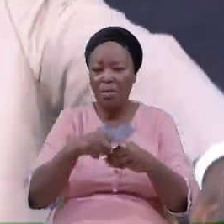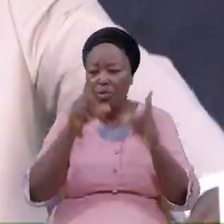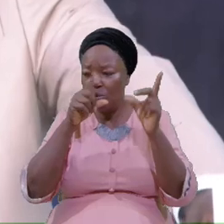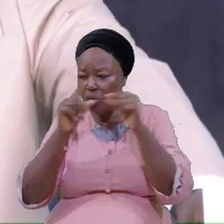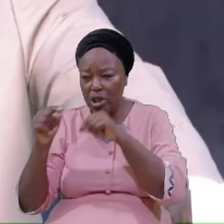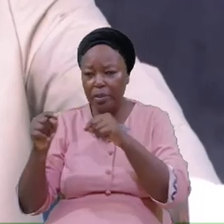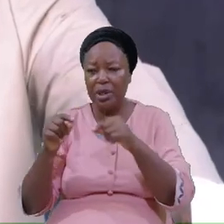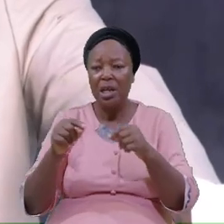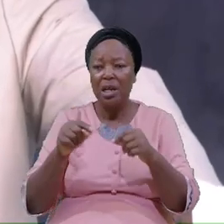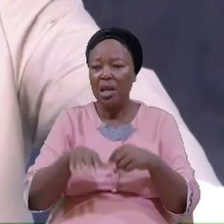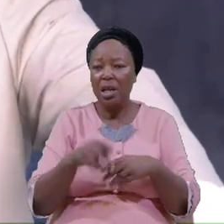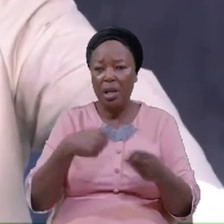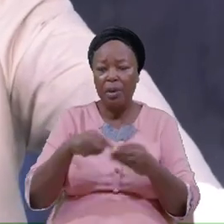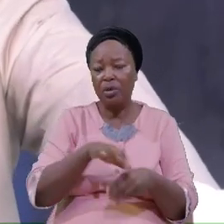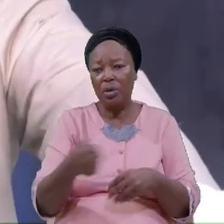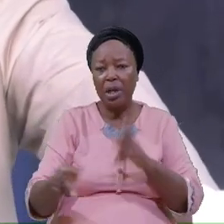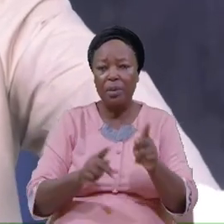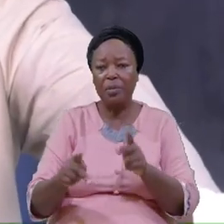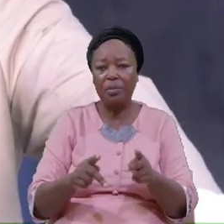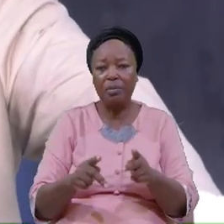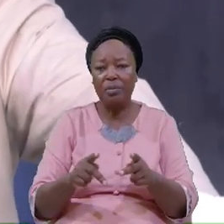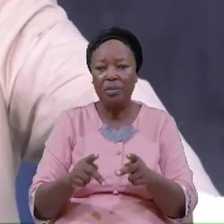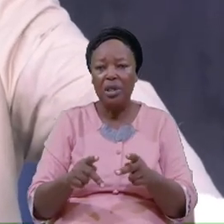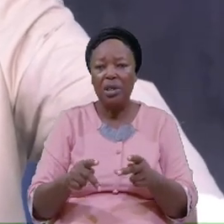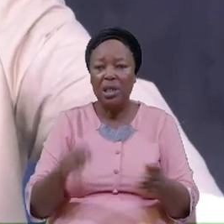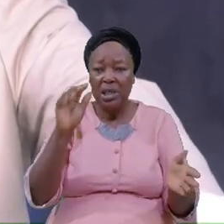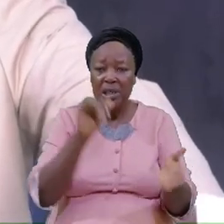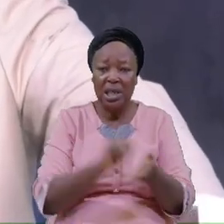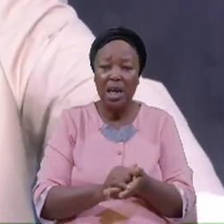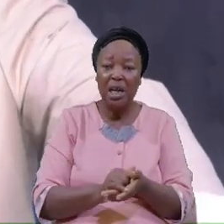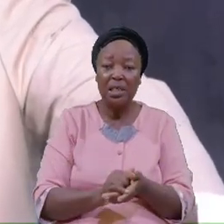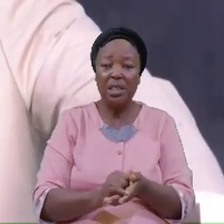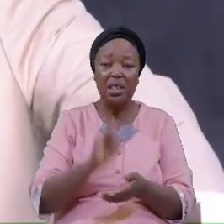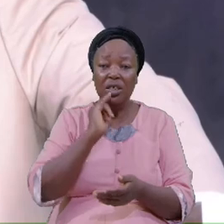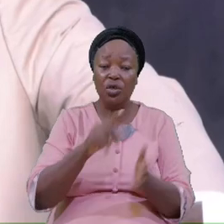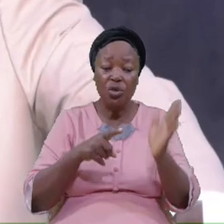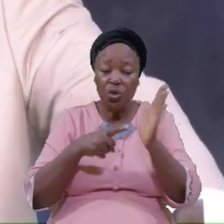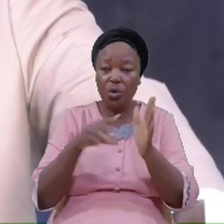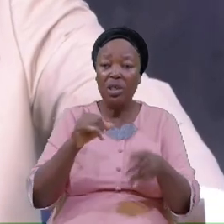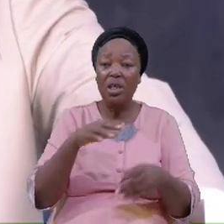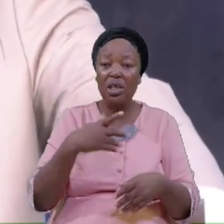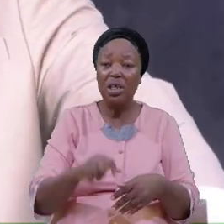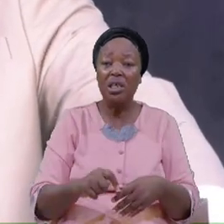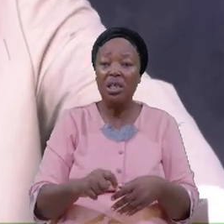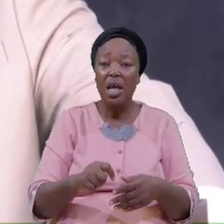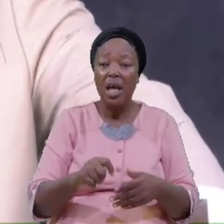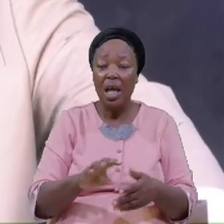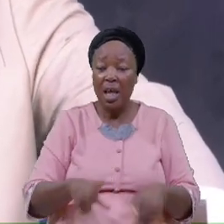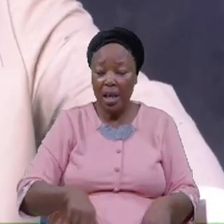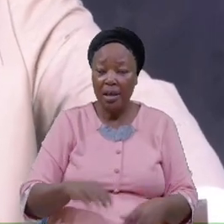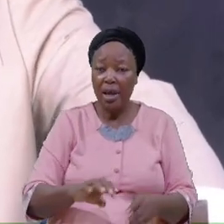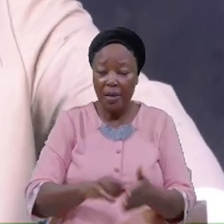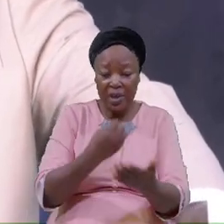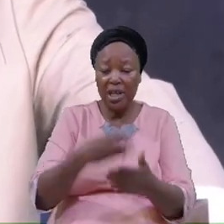en critiquant les Criticism autres. Is showing the evidence of pride. I'm better than